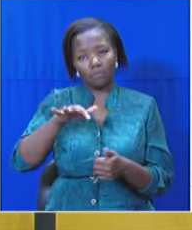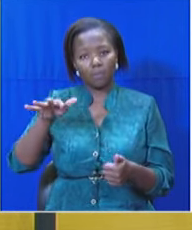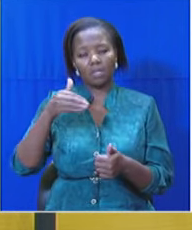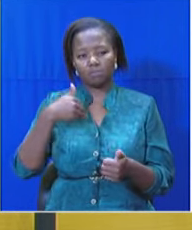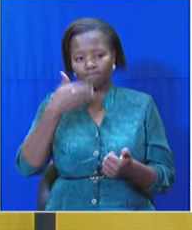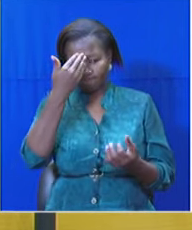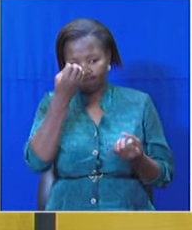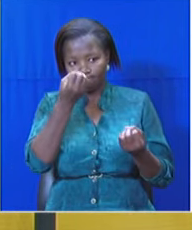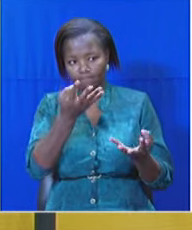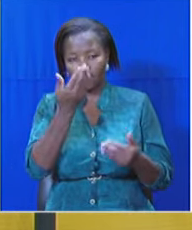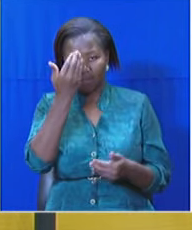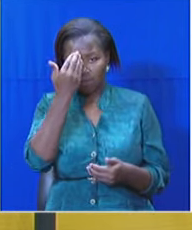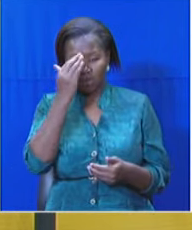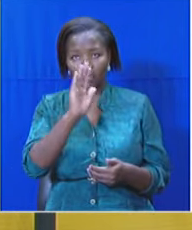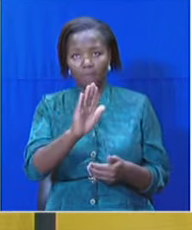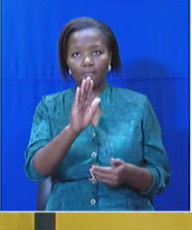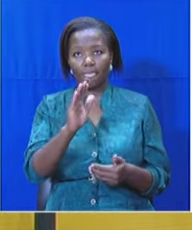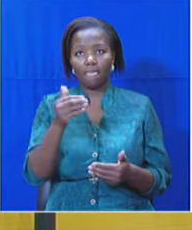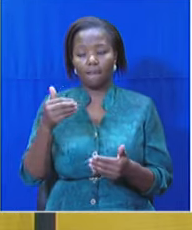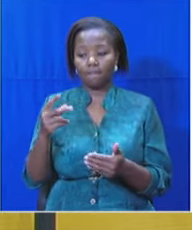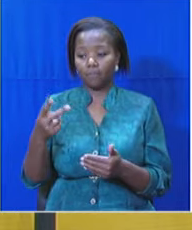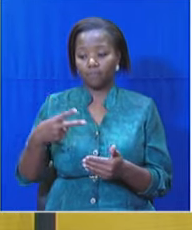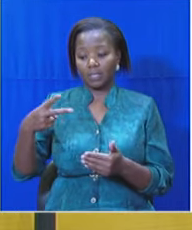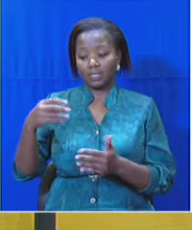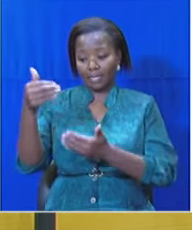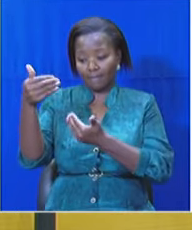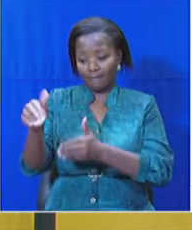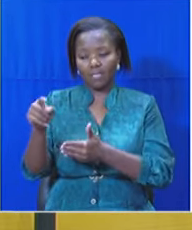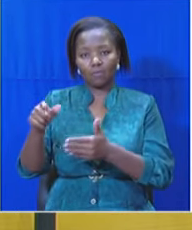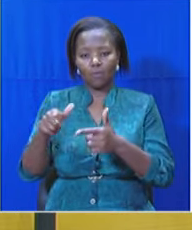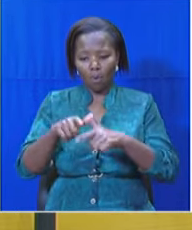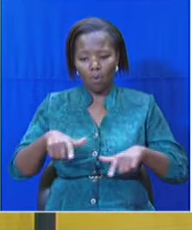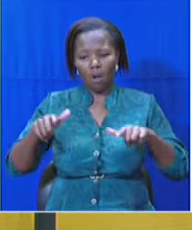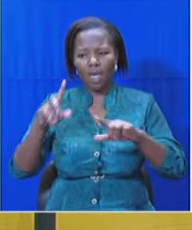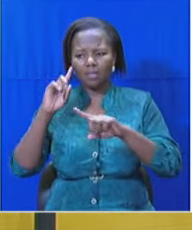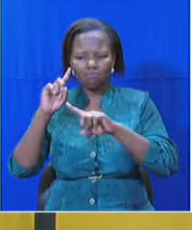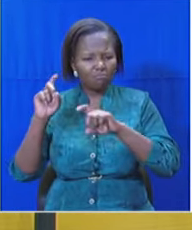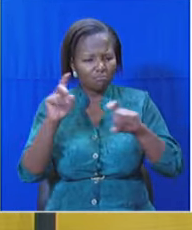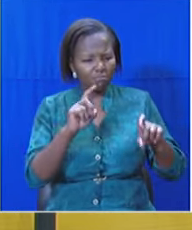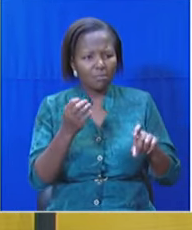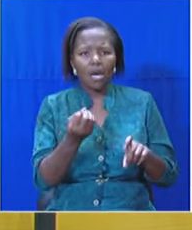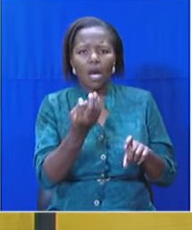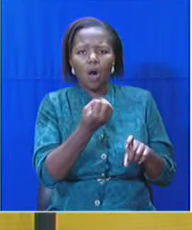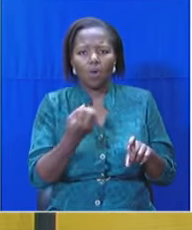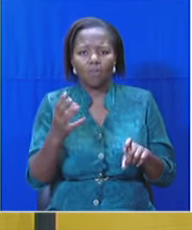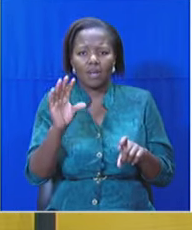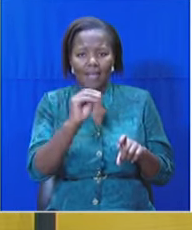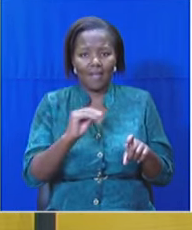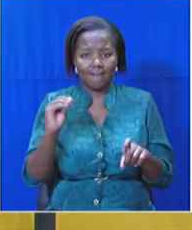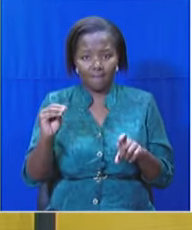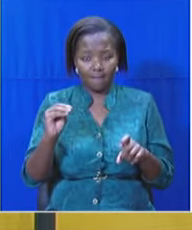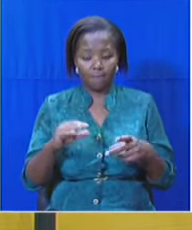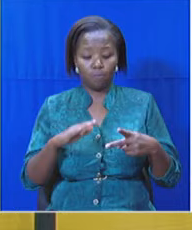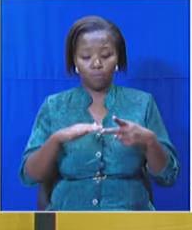We have made good progress to the second phase of the land audit. The focus of phase 2 of land audit will be